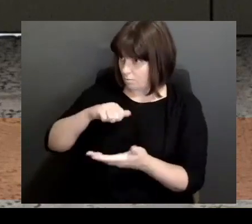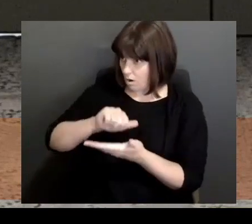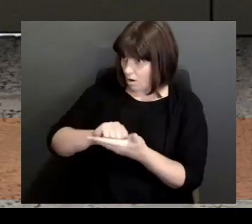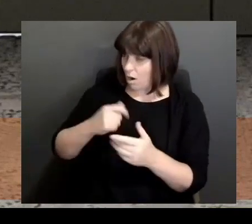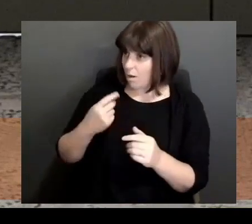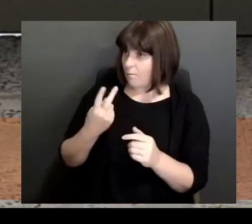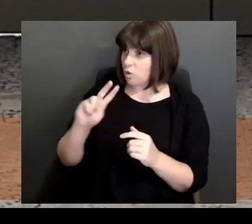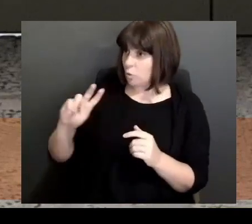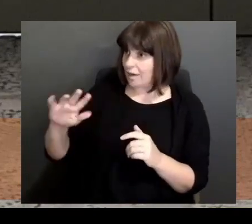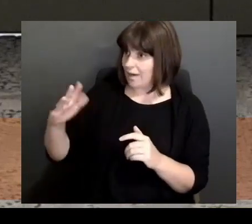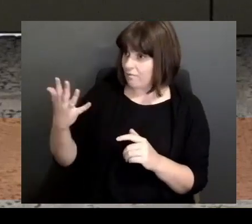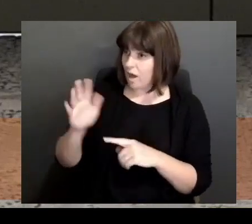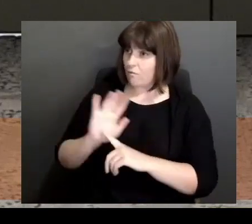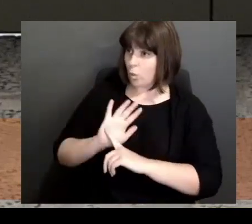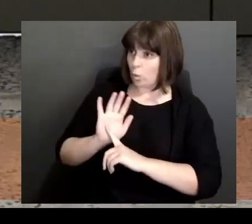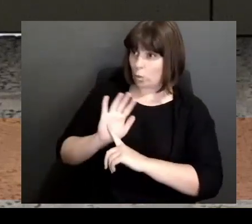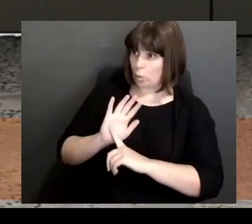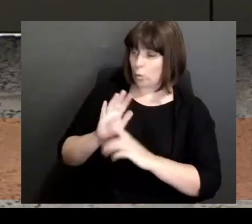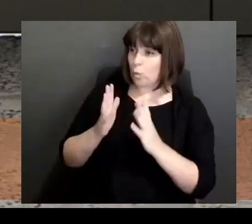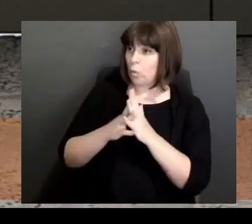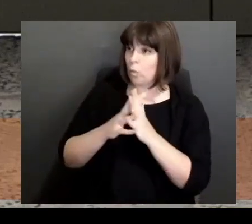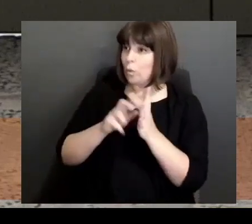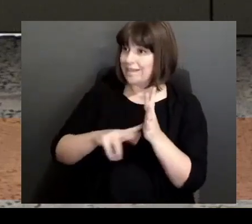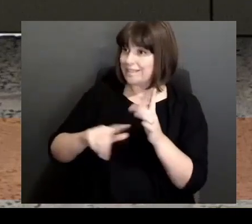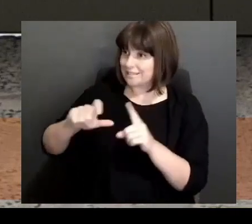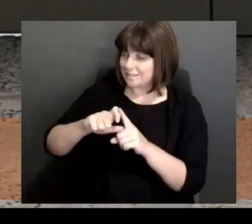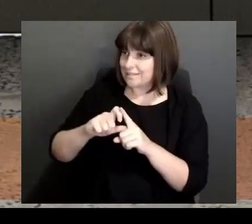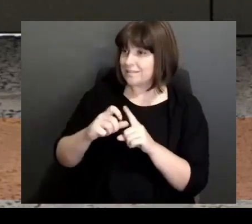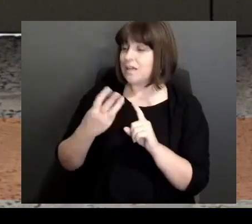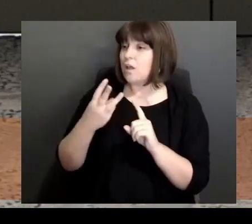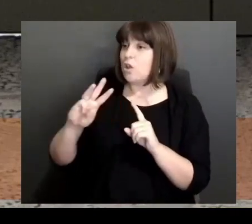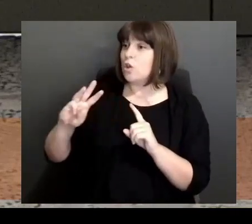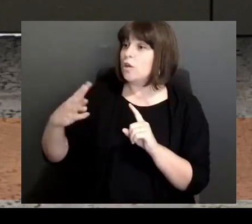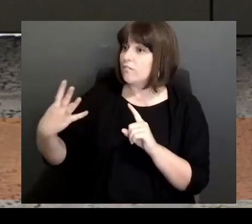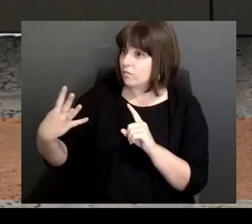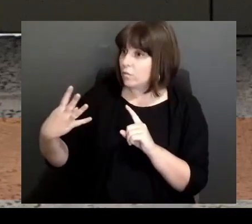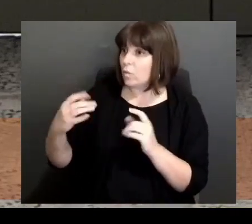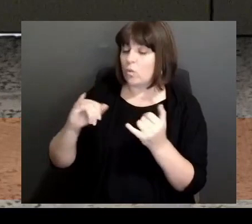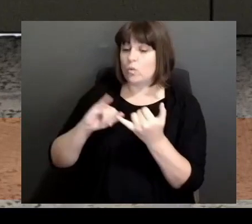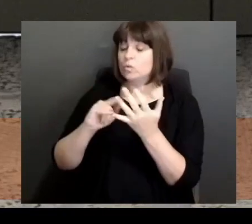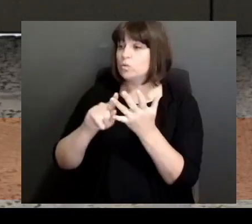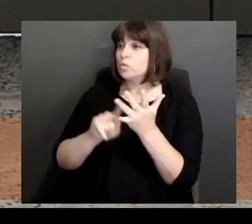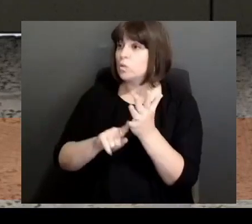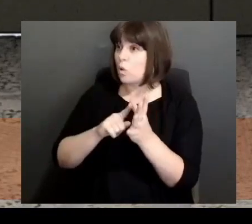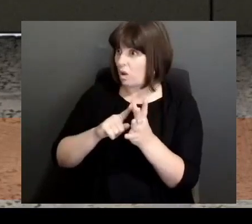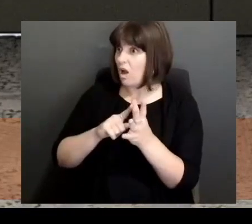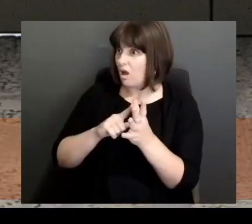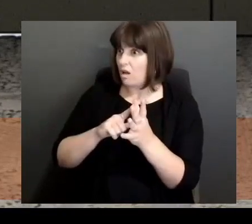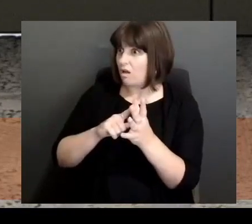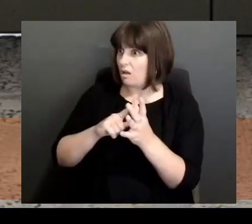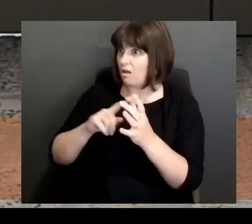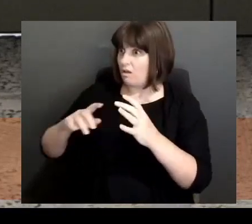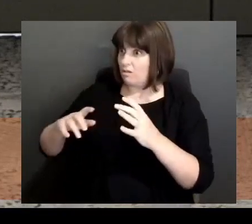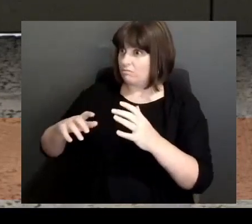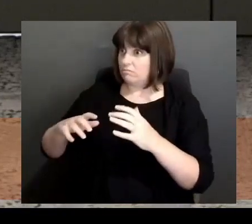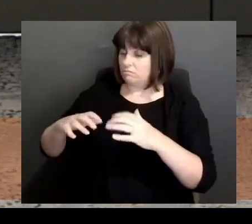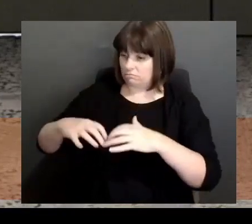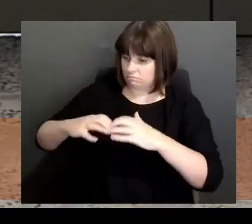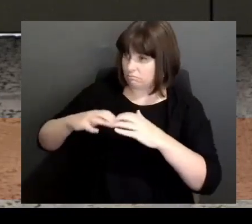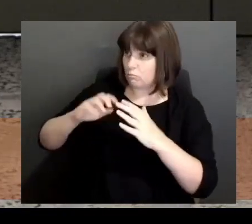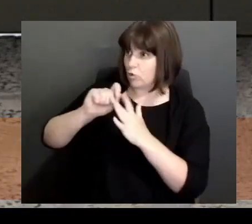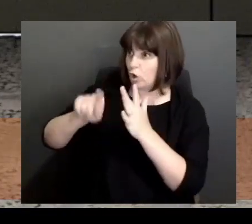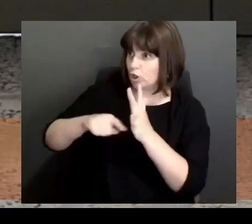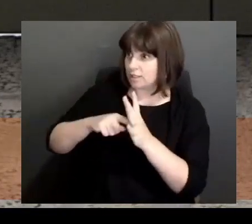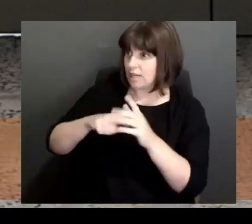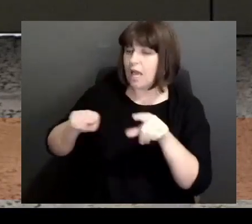and 34 large-scale solar projects commissioned. That's correct. And a further 17 large-scale wind